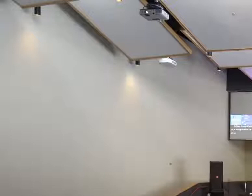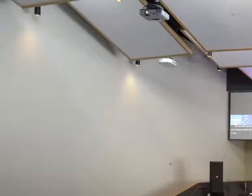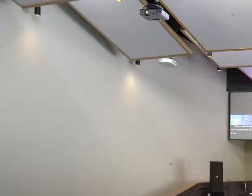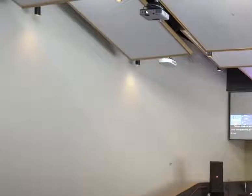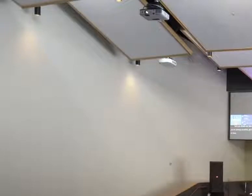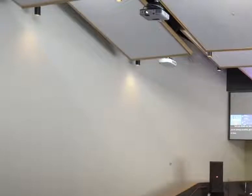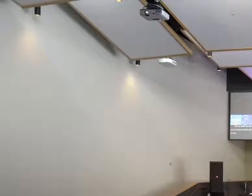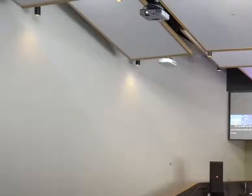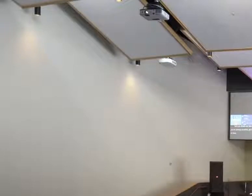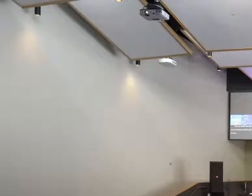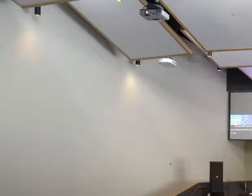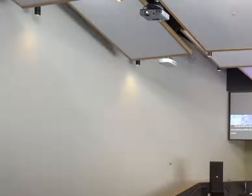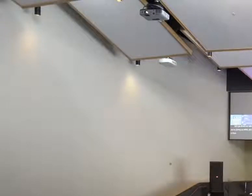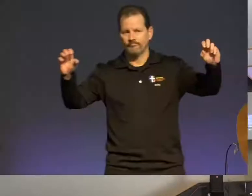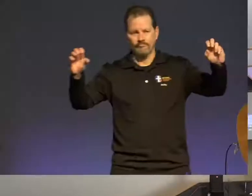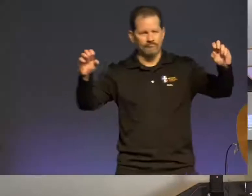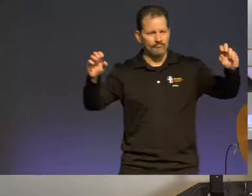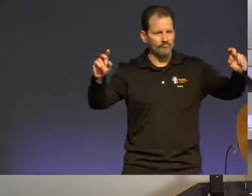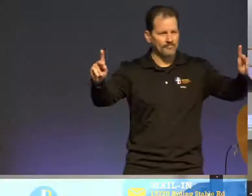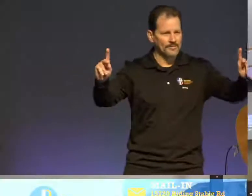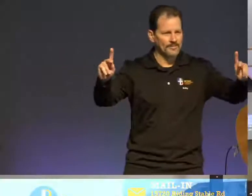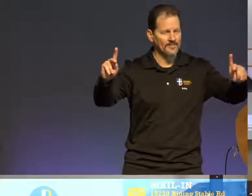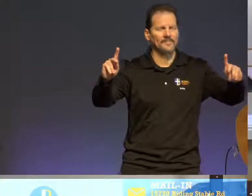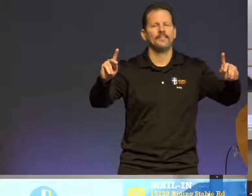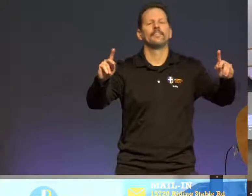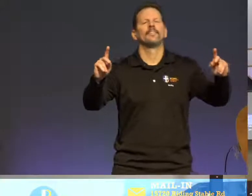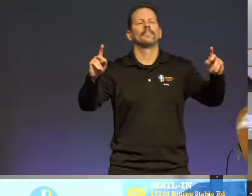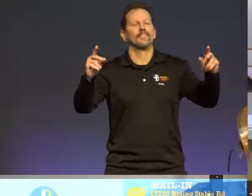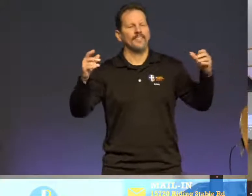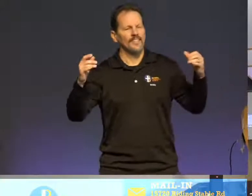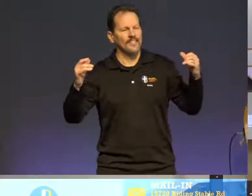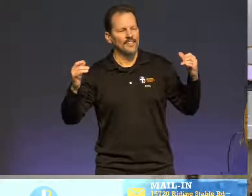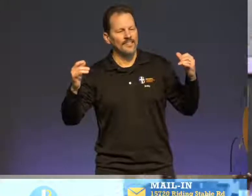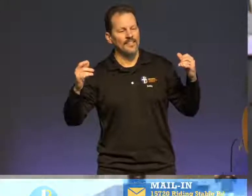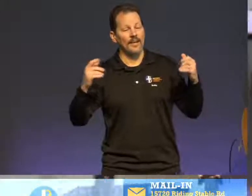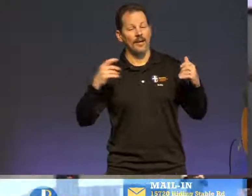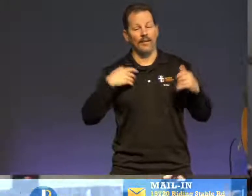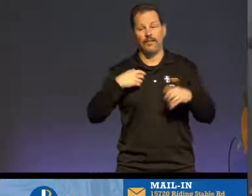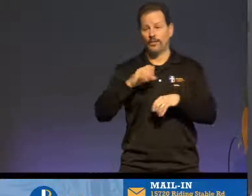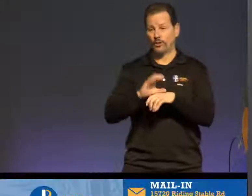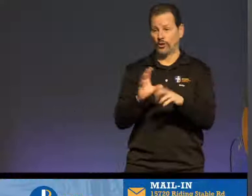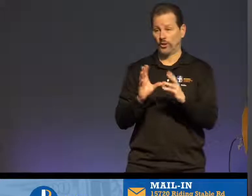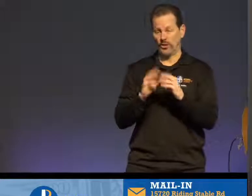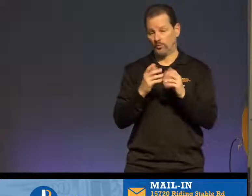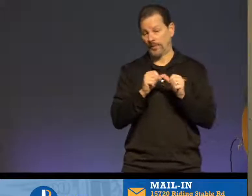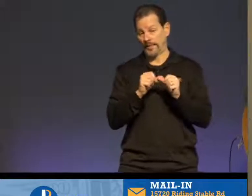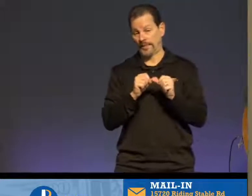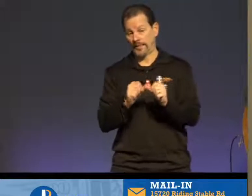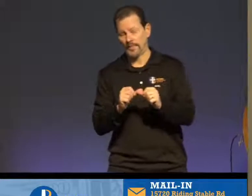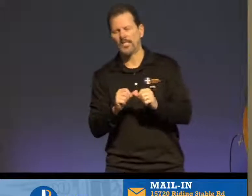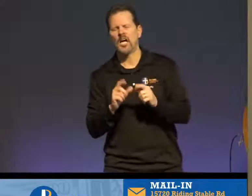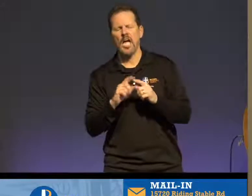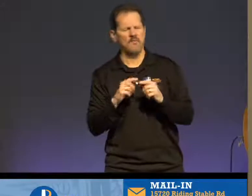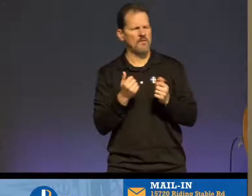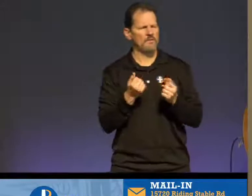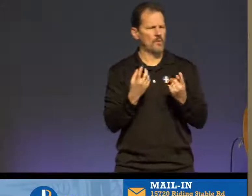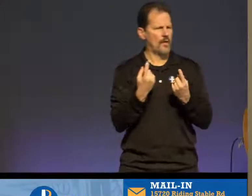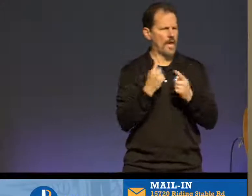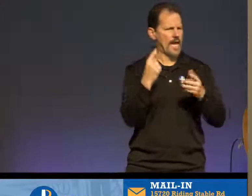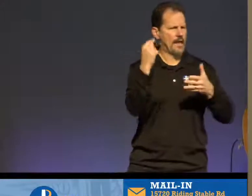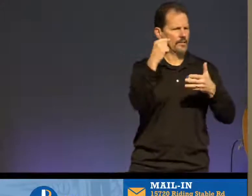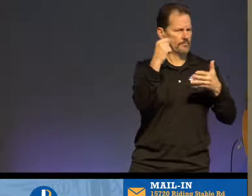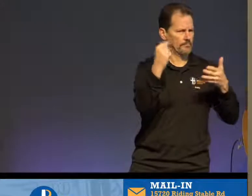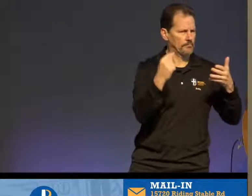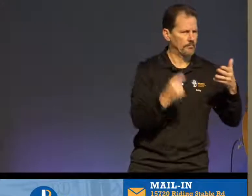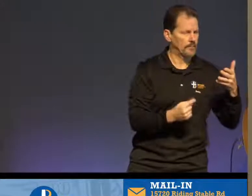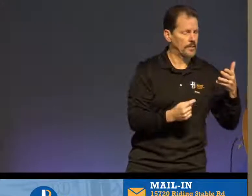All right, let us go ahead and continue our service. I have a couple things I wanted to mention. There are a lot of different ways